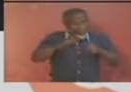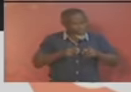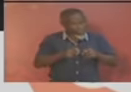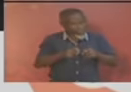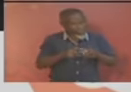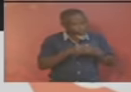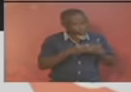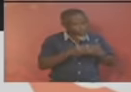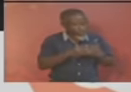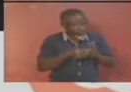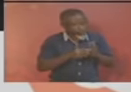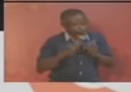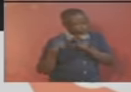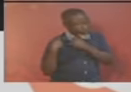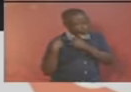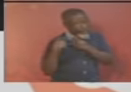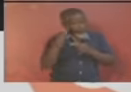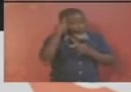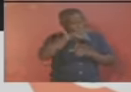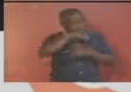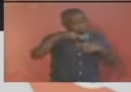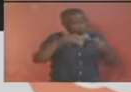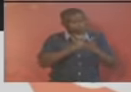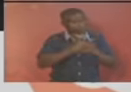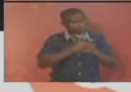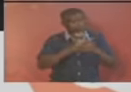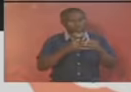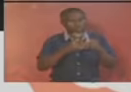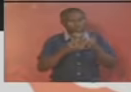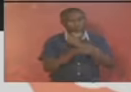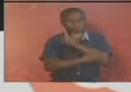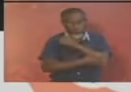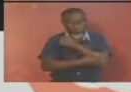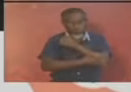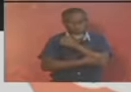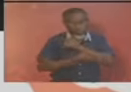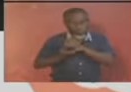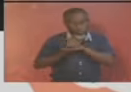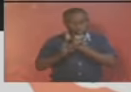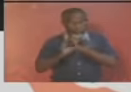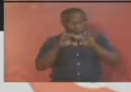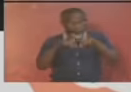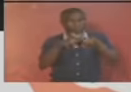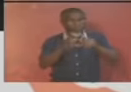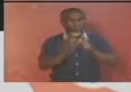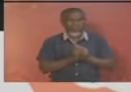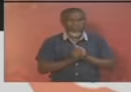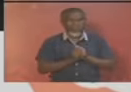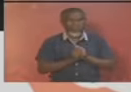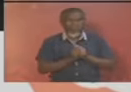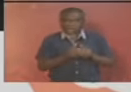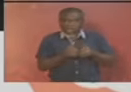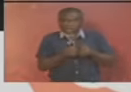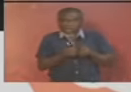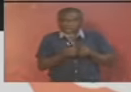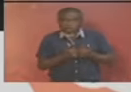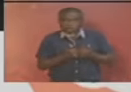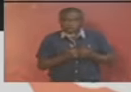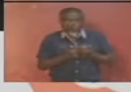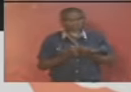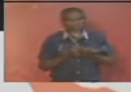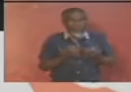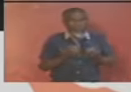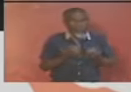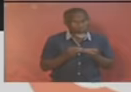the necessary technical support for our member states. And we are doing this from many different levels. At the highest level, we are really